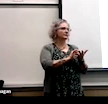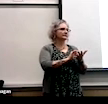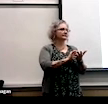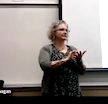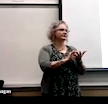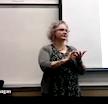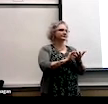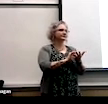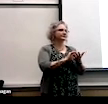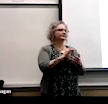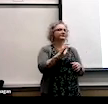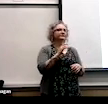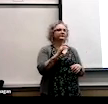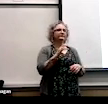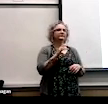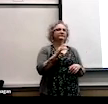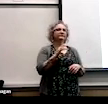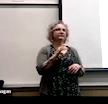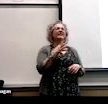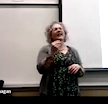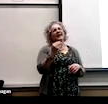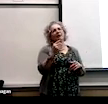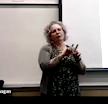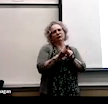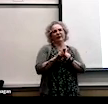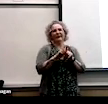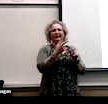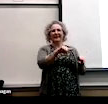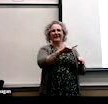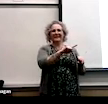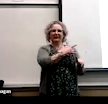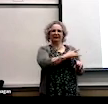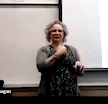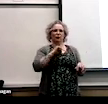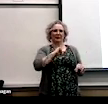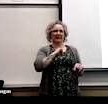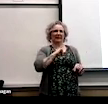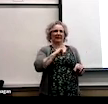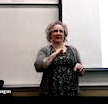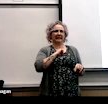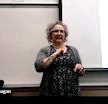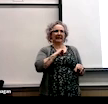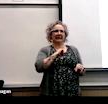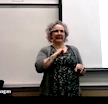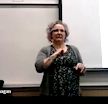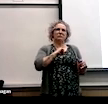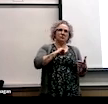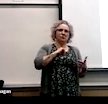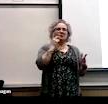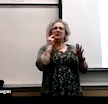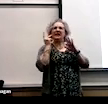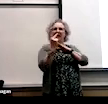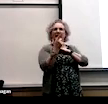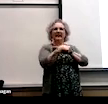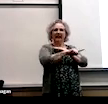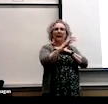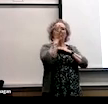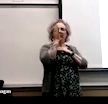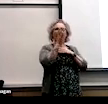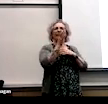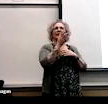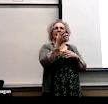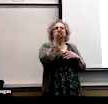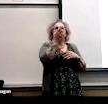are expected to achieve some degree of self-management. So a number of our patients would never be expected to call and make their own appointments if they